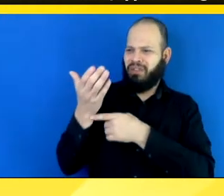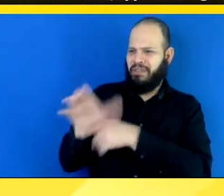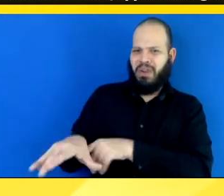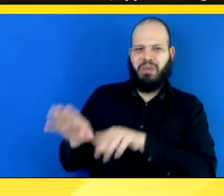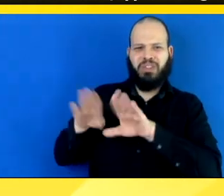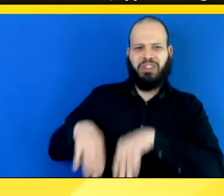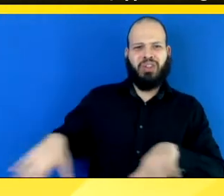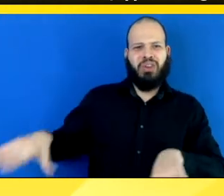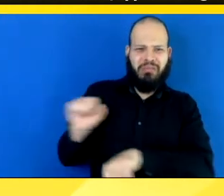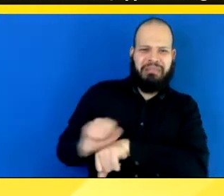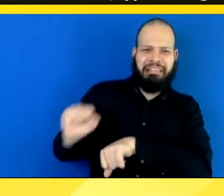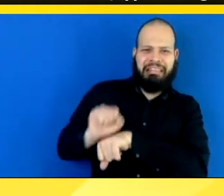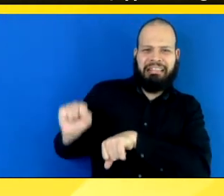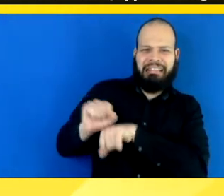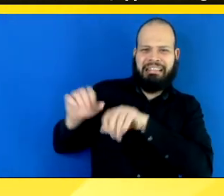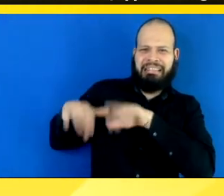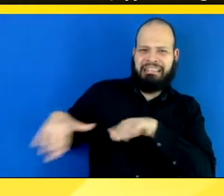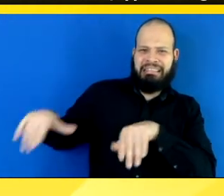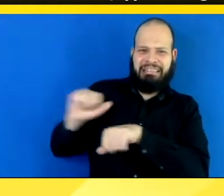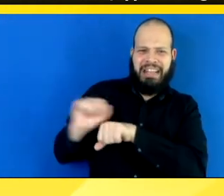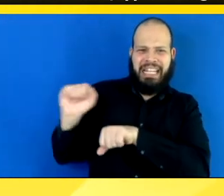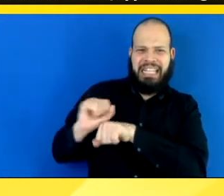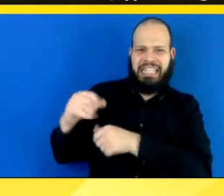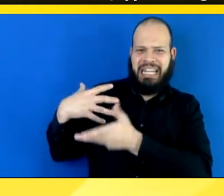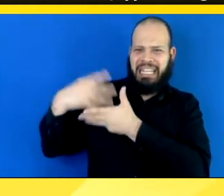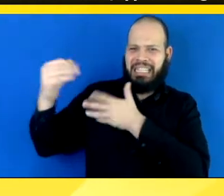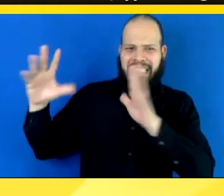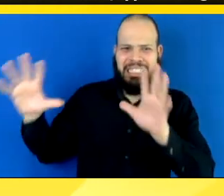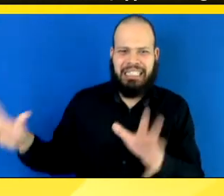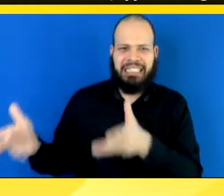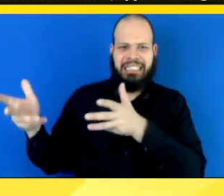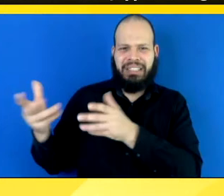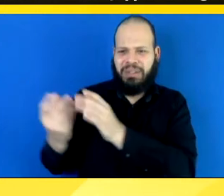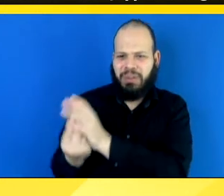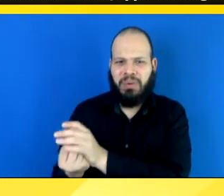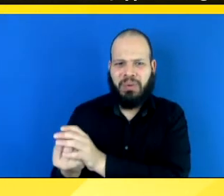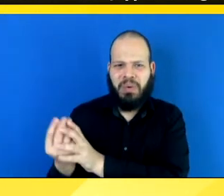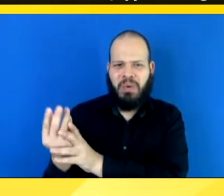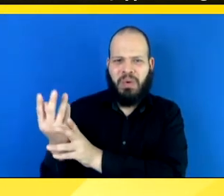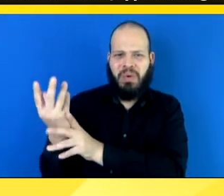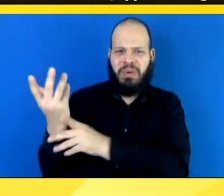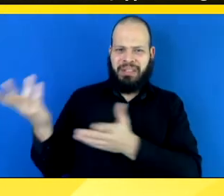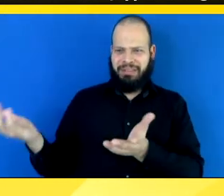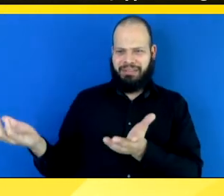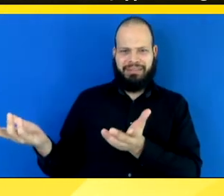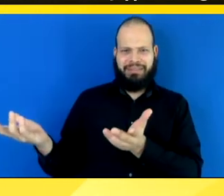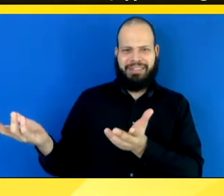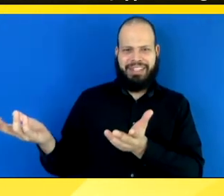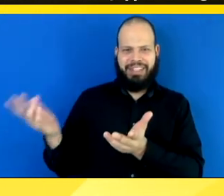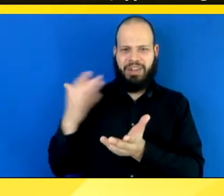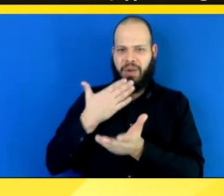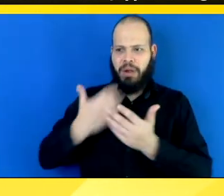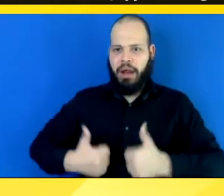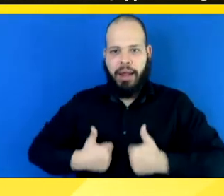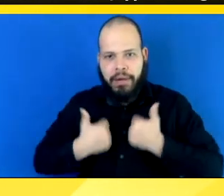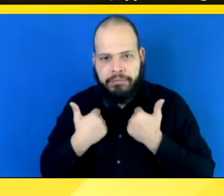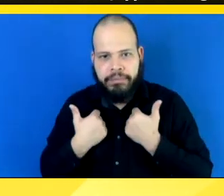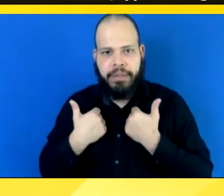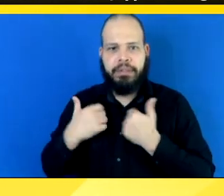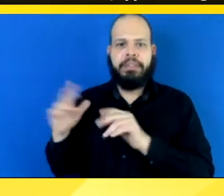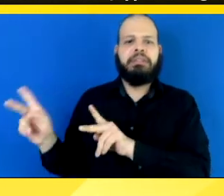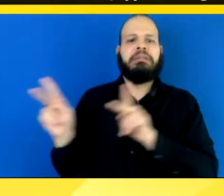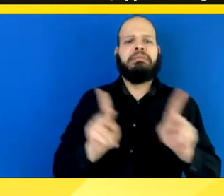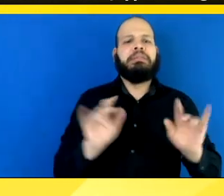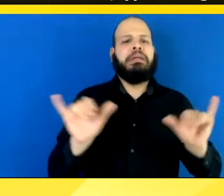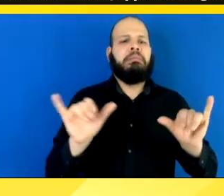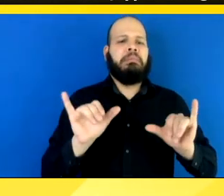the ideal civilization with peace and goodwill. That's what we're fighting for. We're fighting for ourselves and we're fighting for our children.